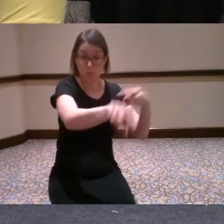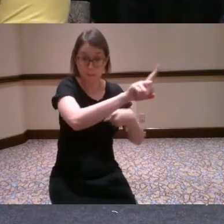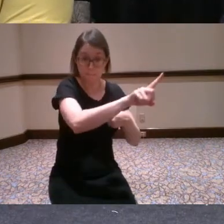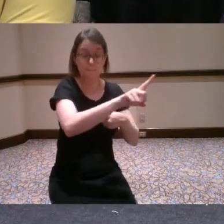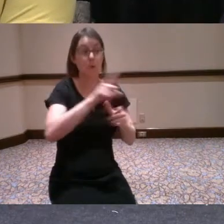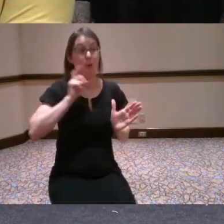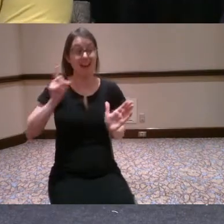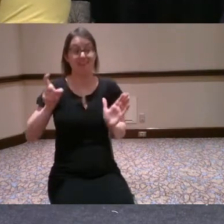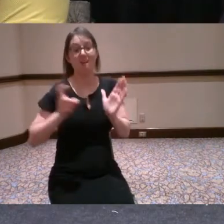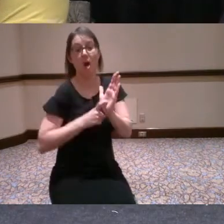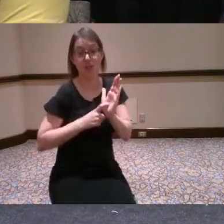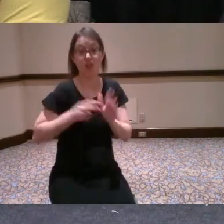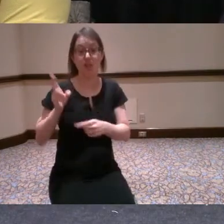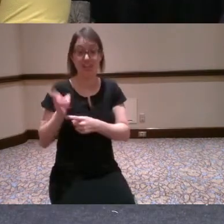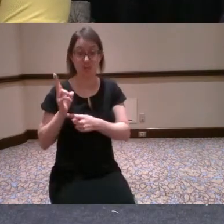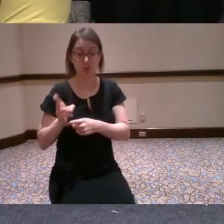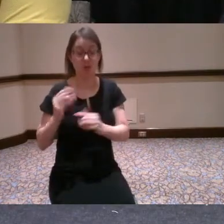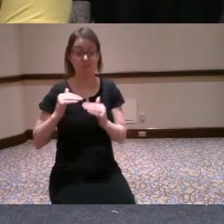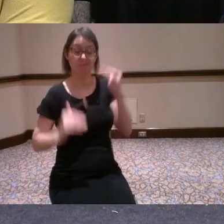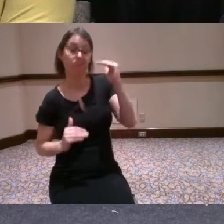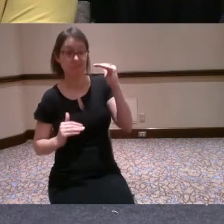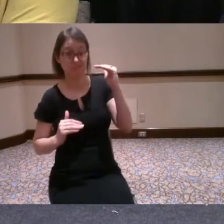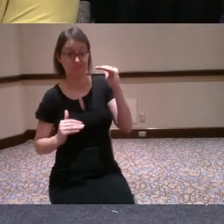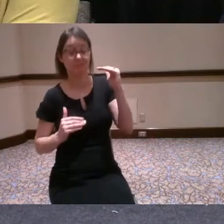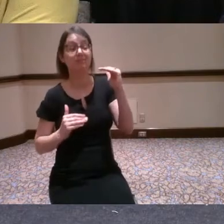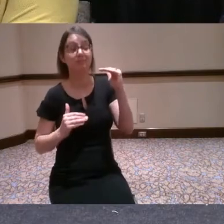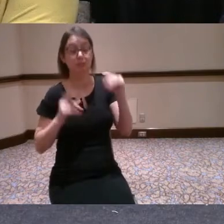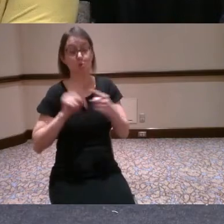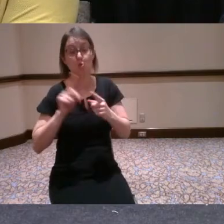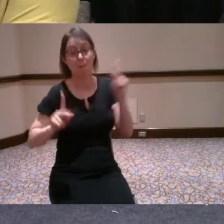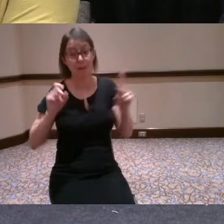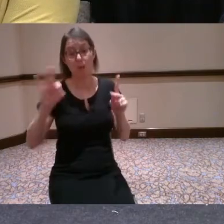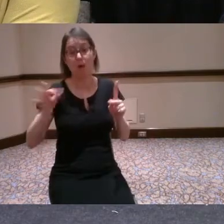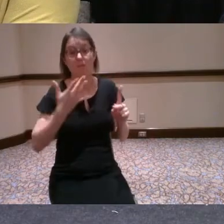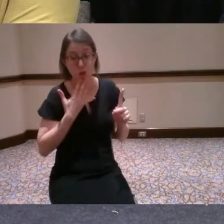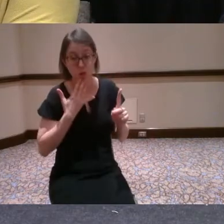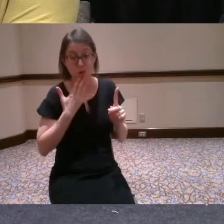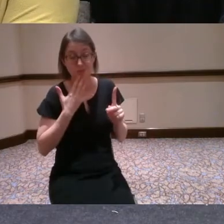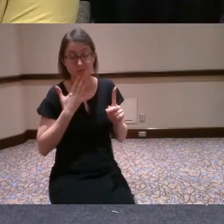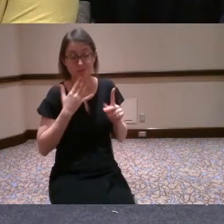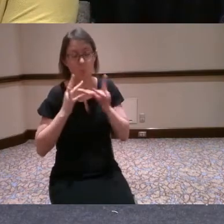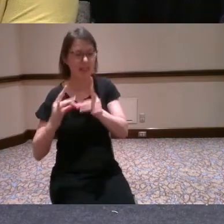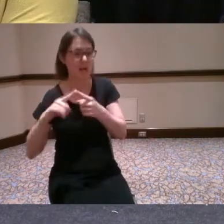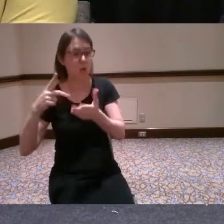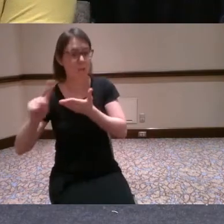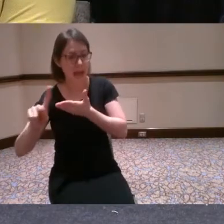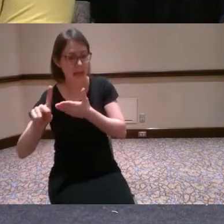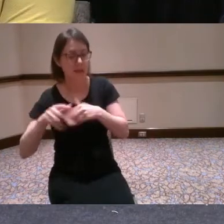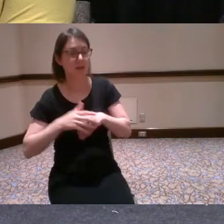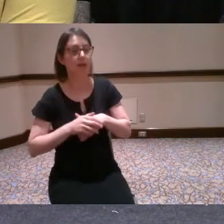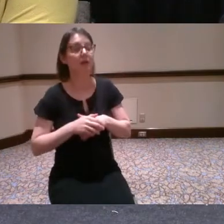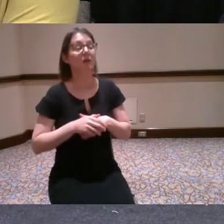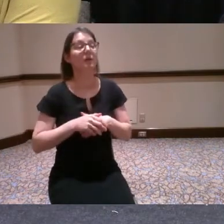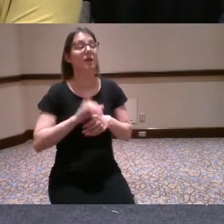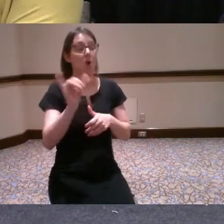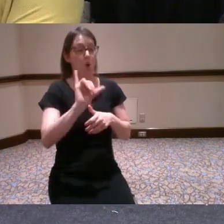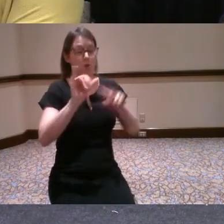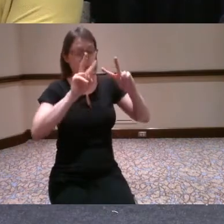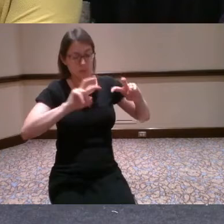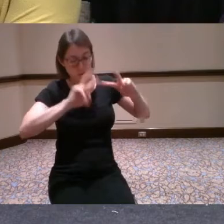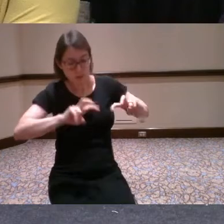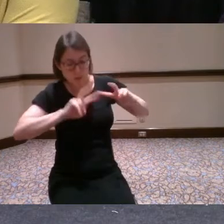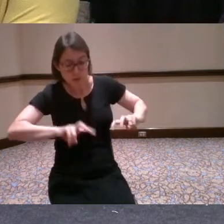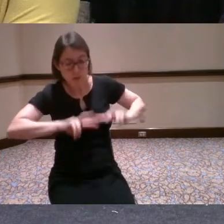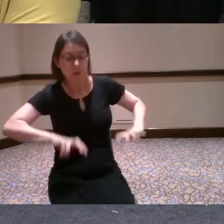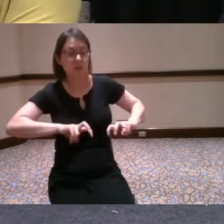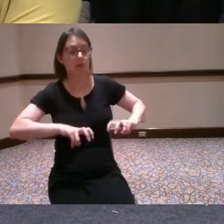disparity and the history of disparity of payment to people of color, and then to look inside and see what